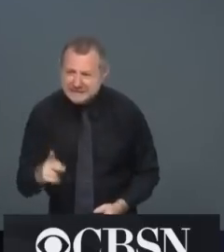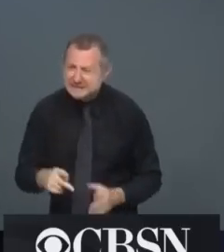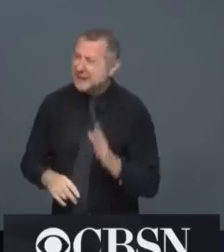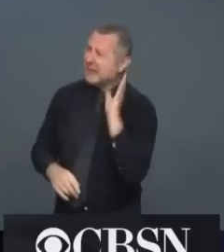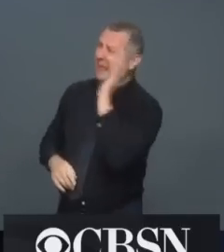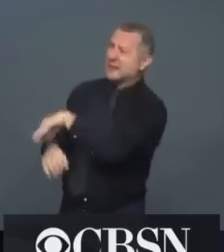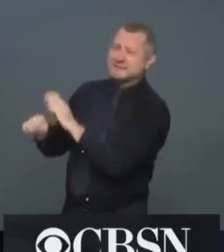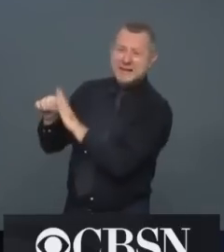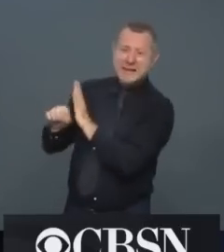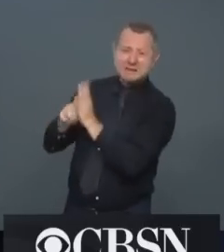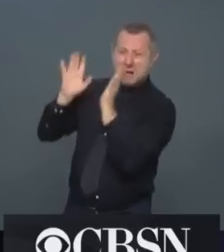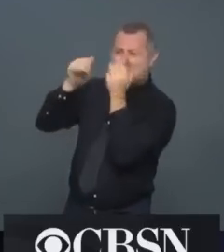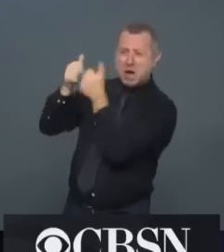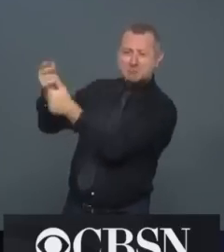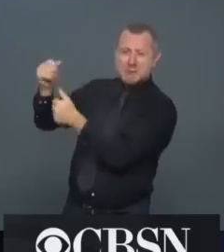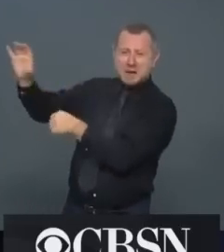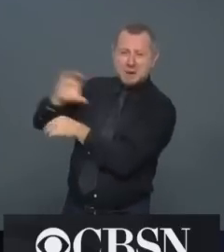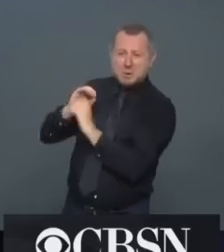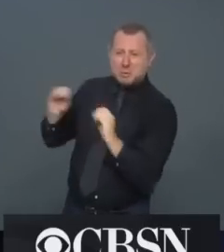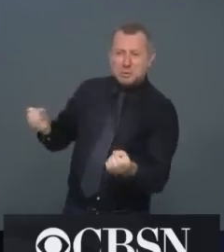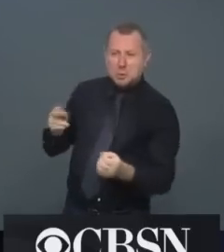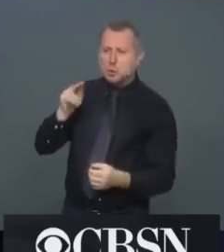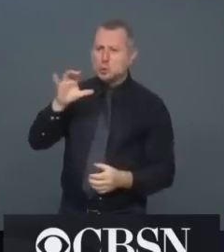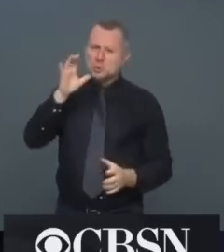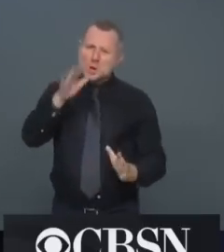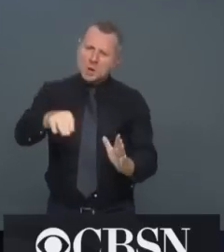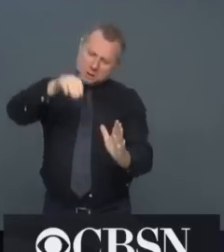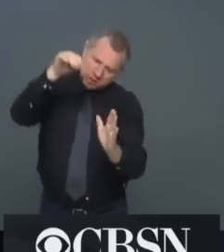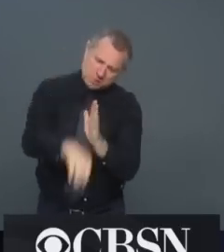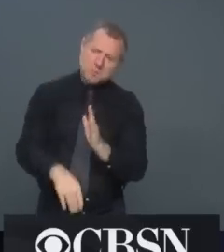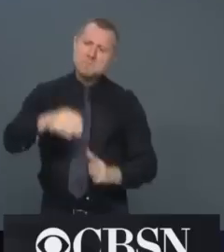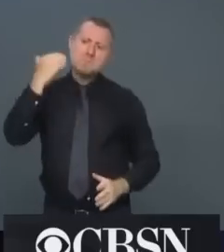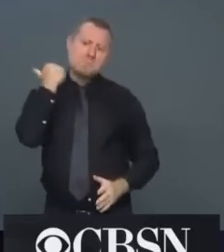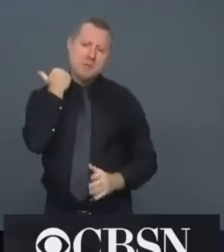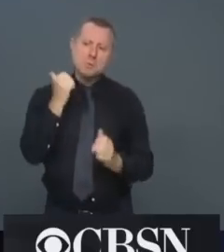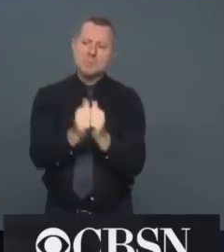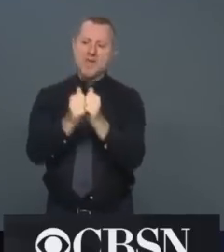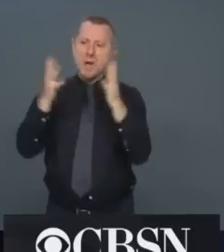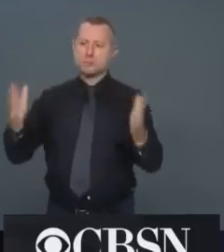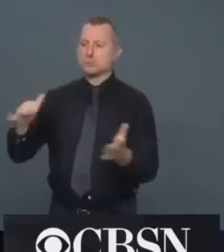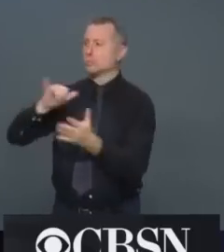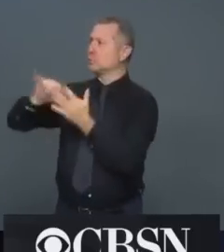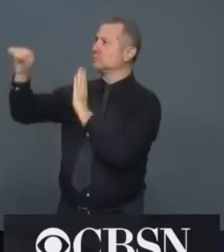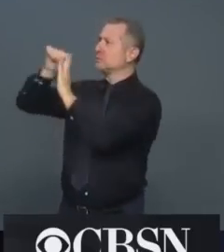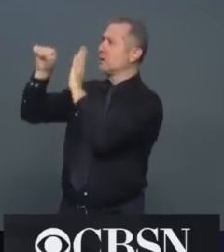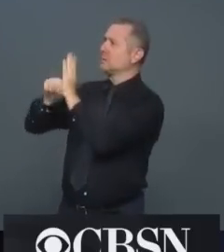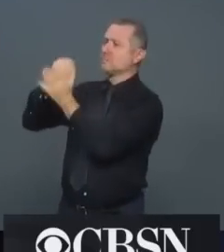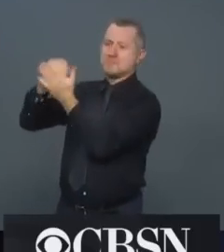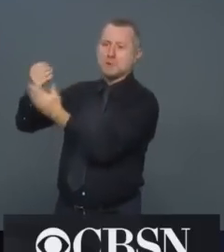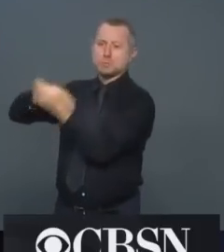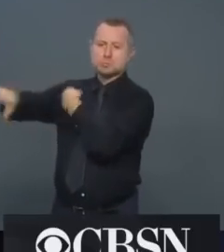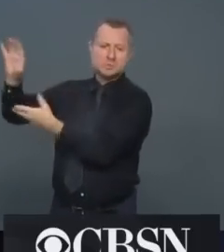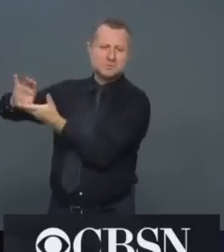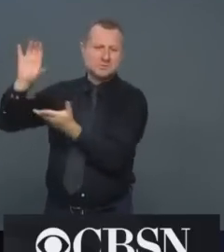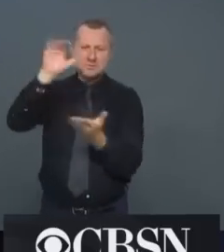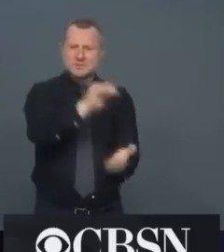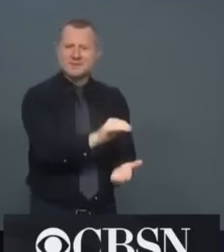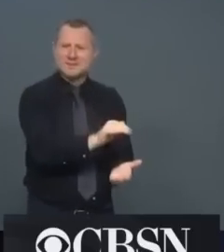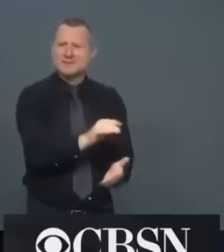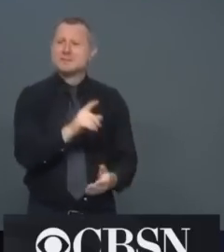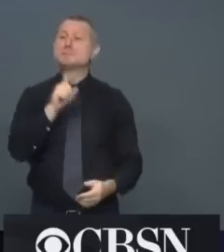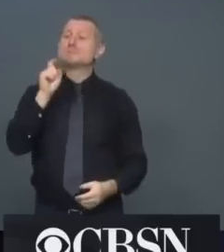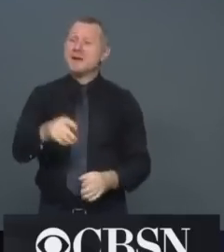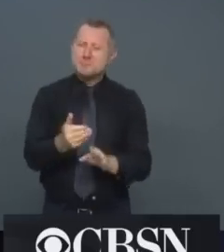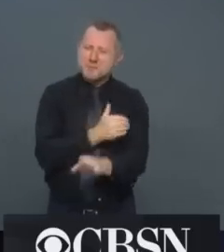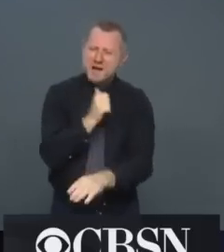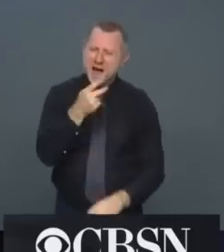funding, New York City's bankrupt, right? So that's not really an option. It has to be done by April. When do